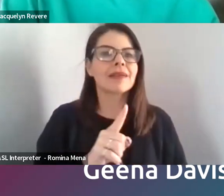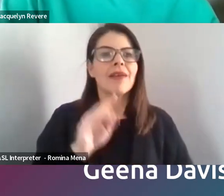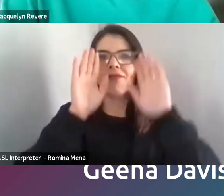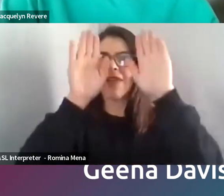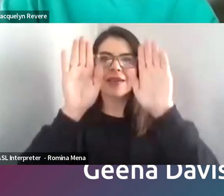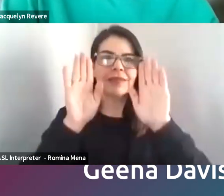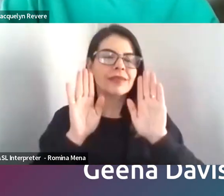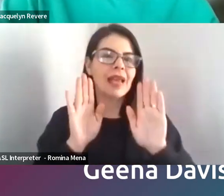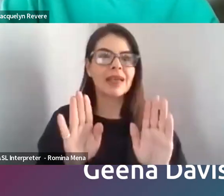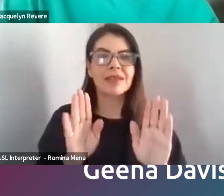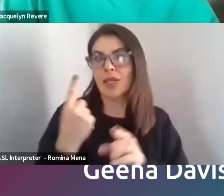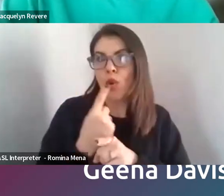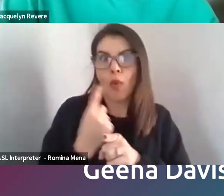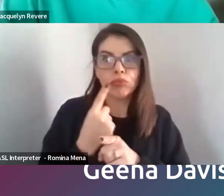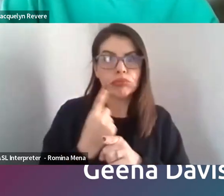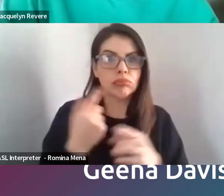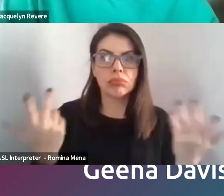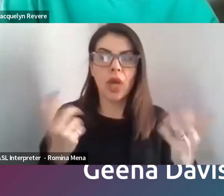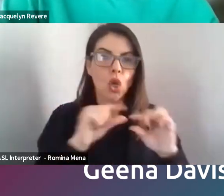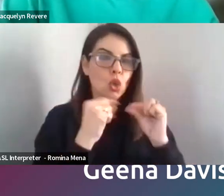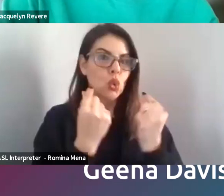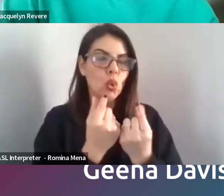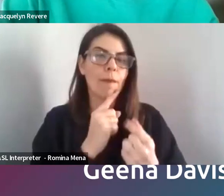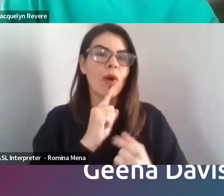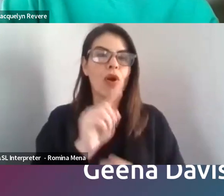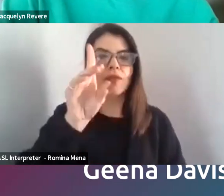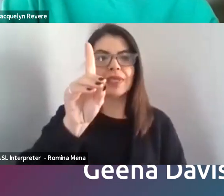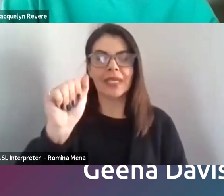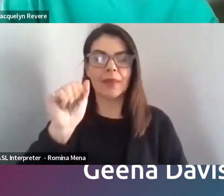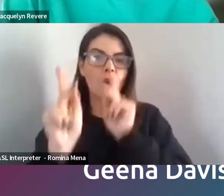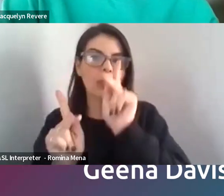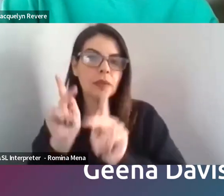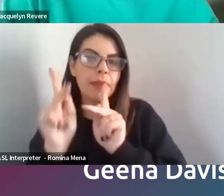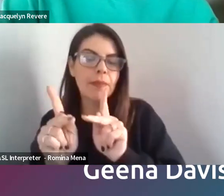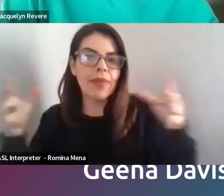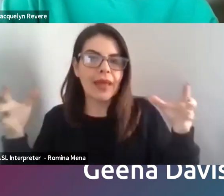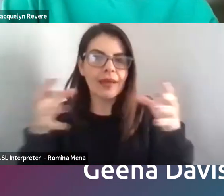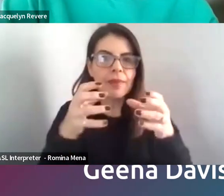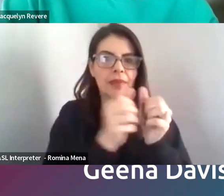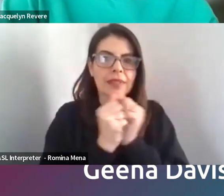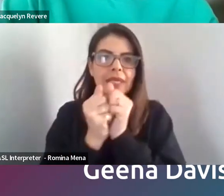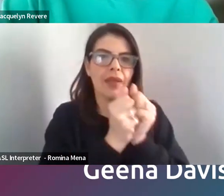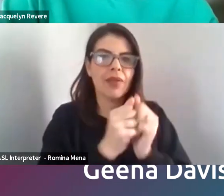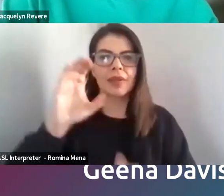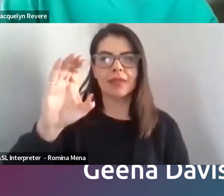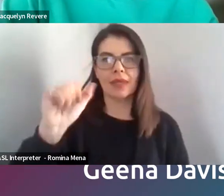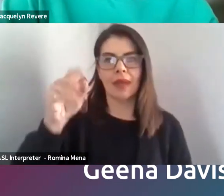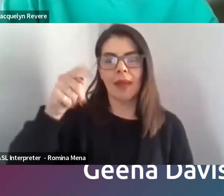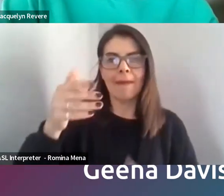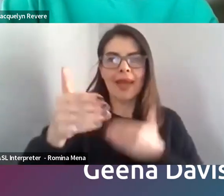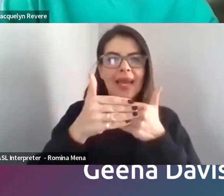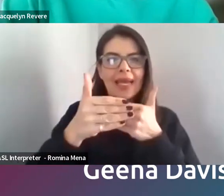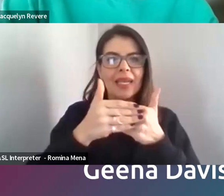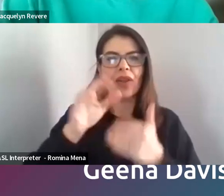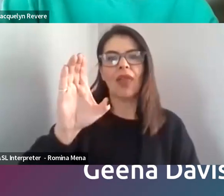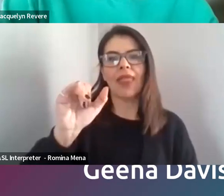fantastically normal group of disabled folks that come together at a camp near the Catskills